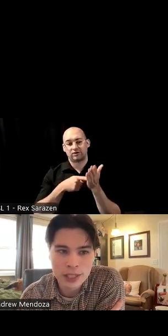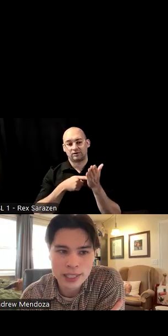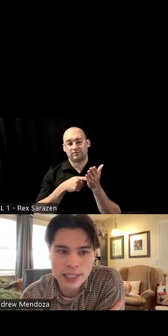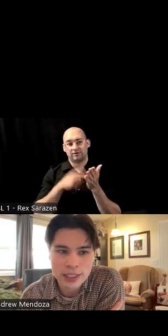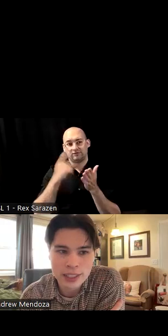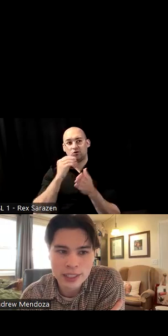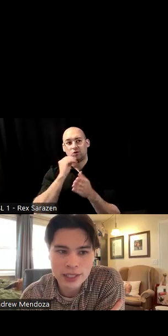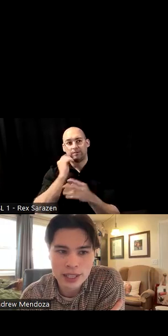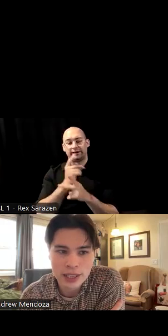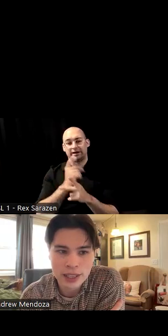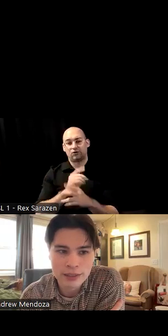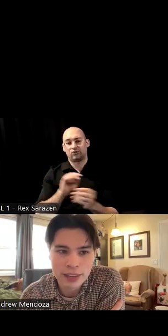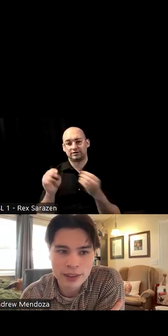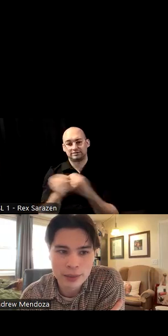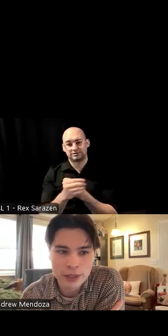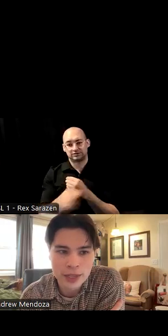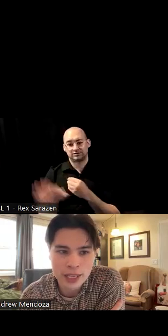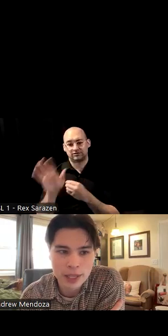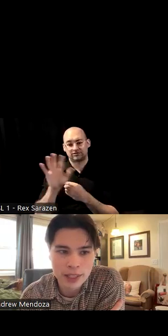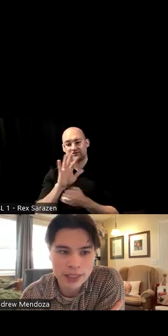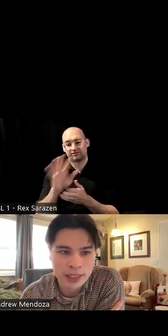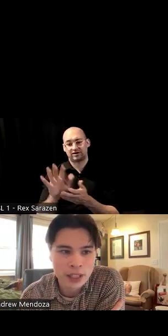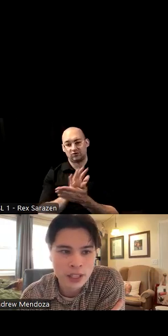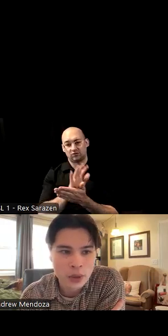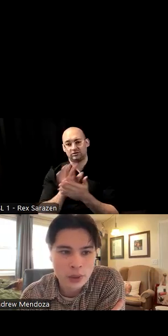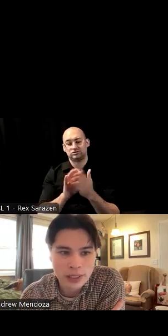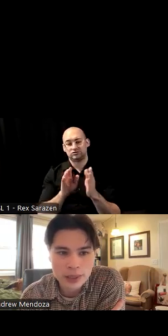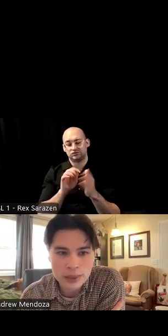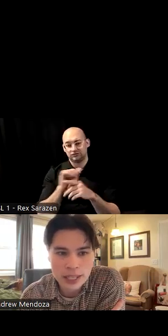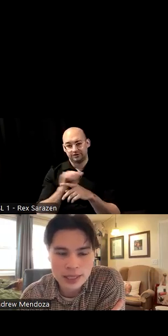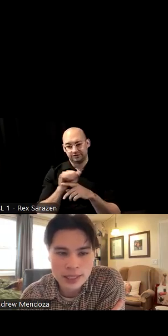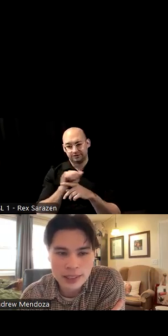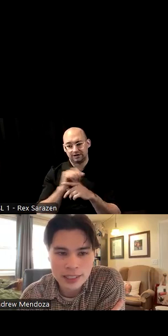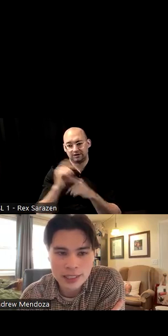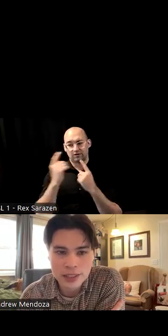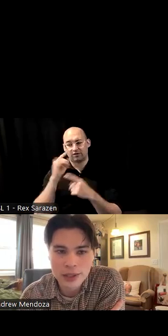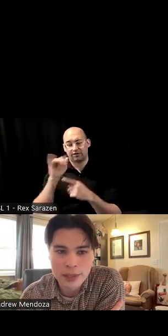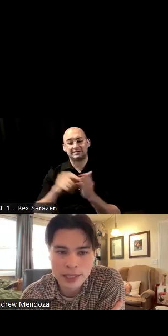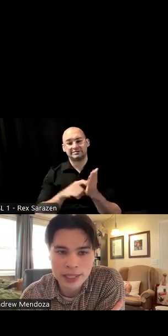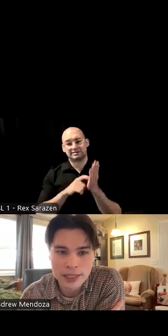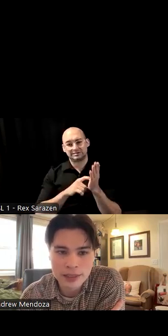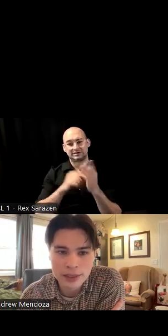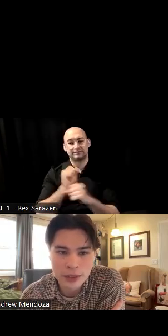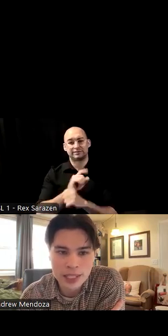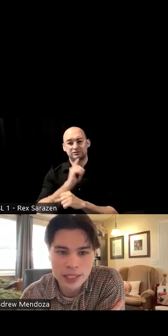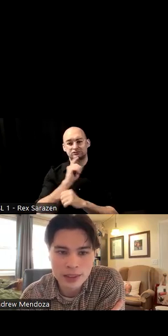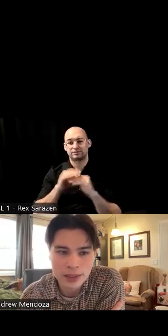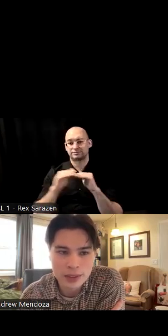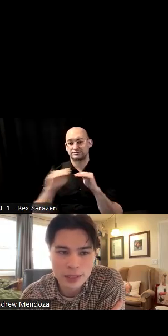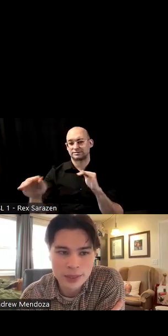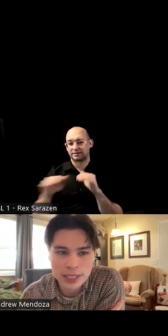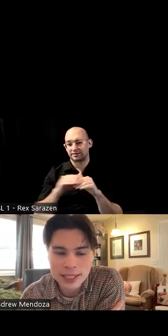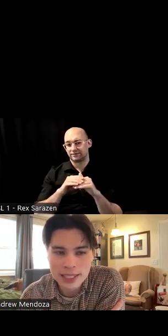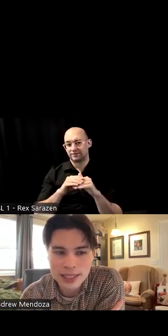care organizations, 5-hour training block. We thought this was necessary to ensure a baseline level of training